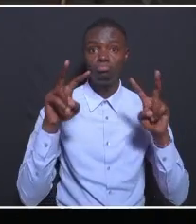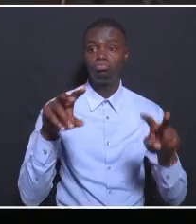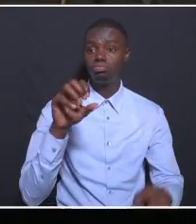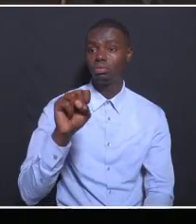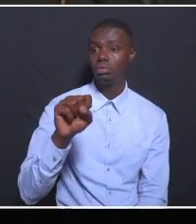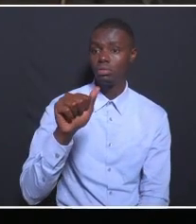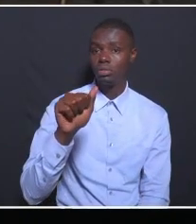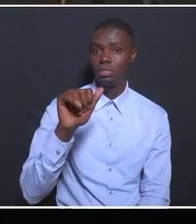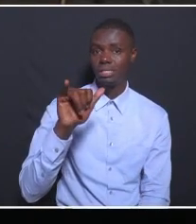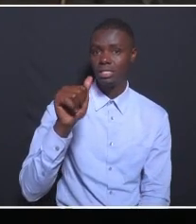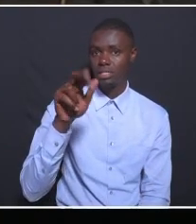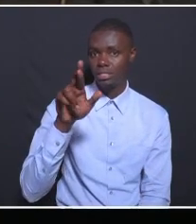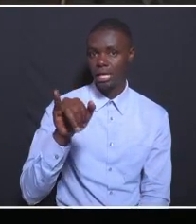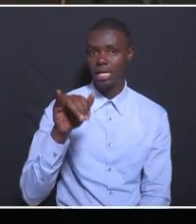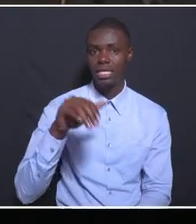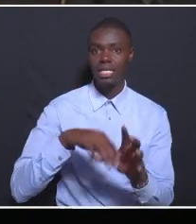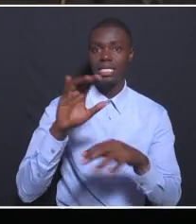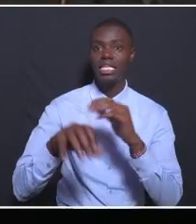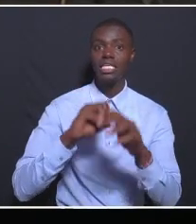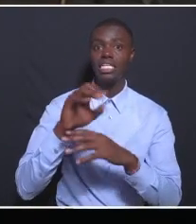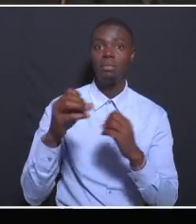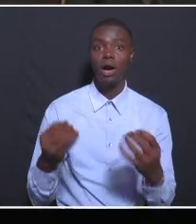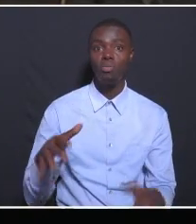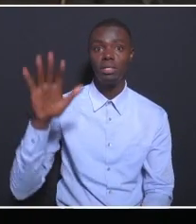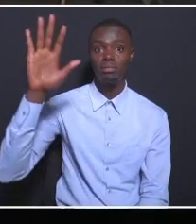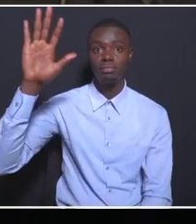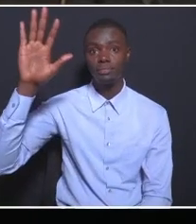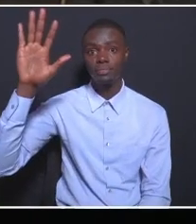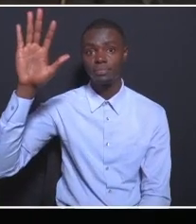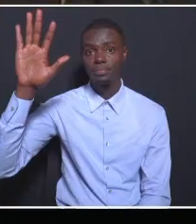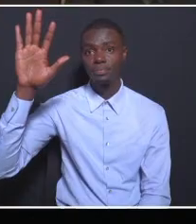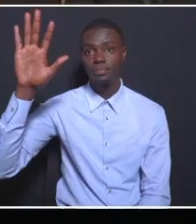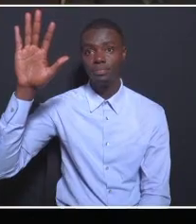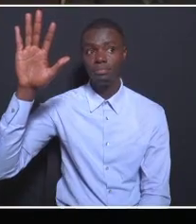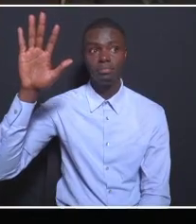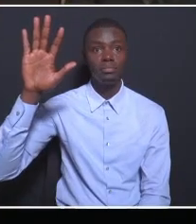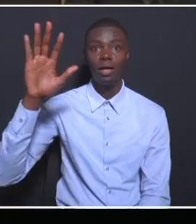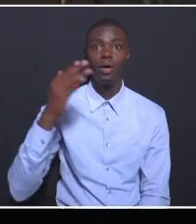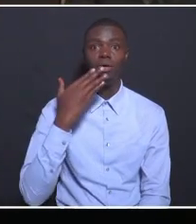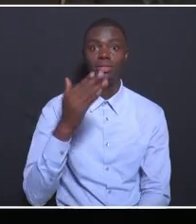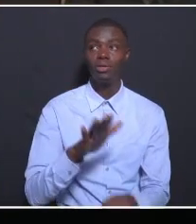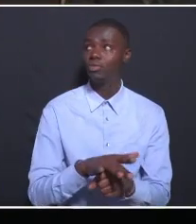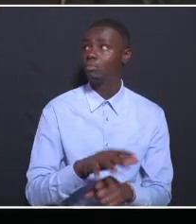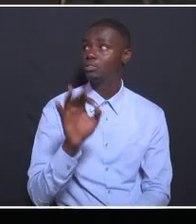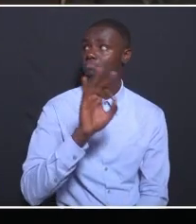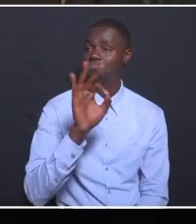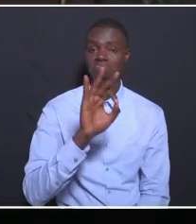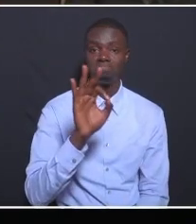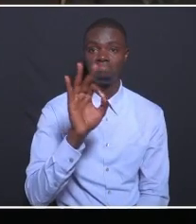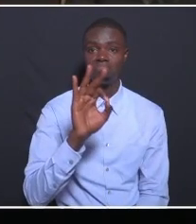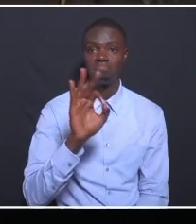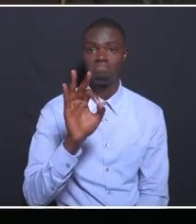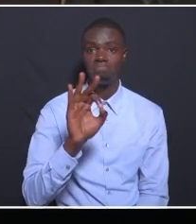Sayari in the cinema? Nione mikono. Nione. Ah, thank you. Hello.